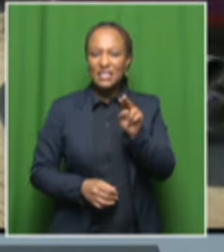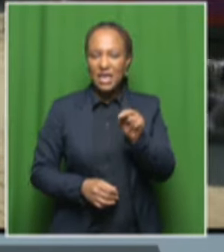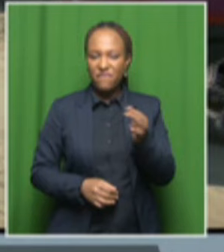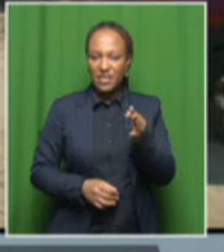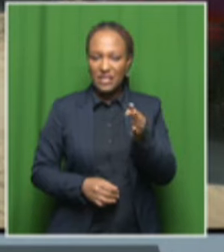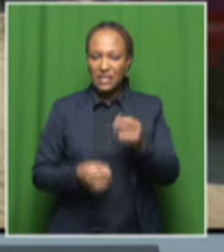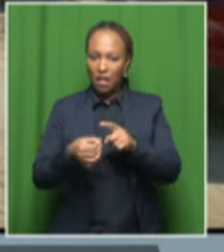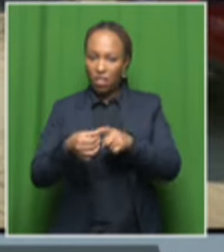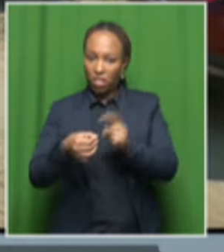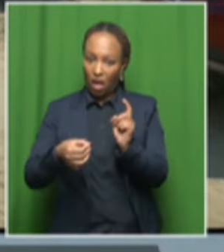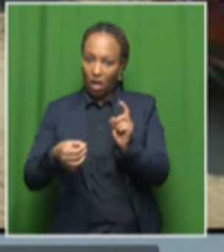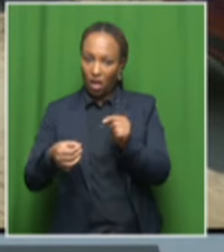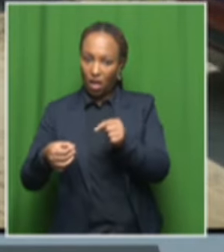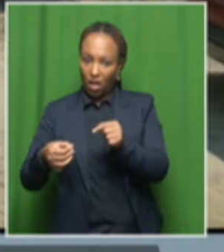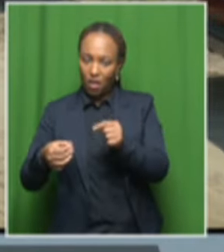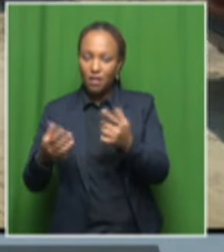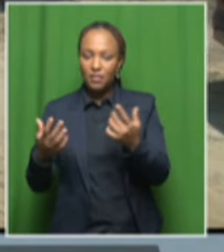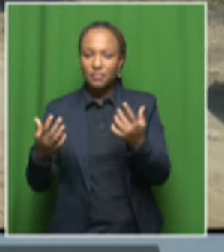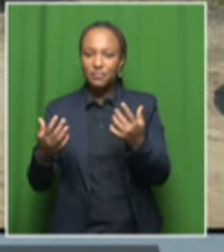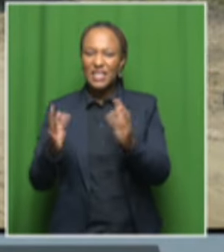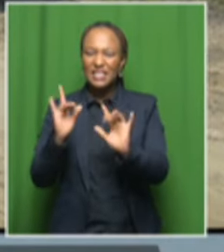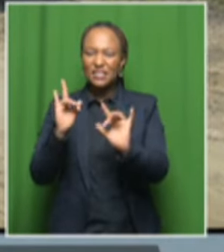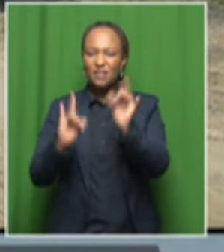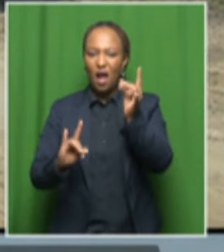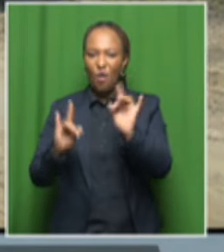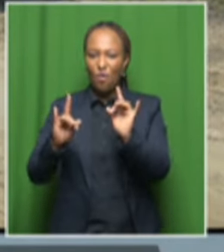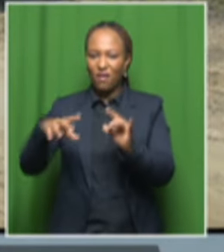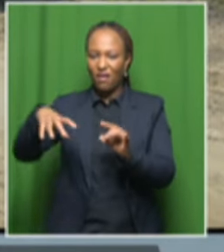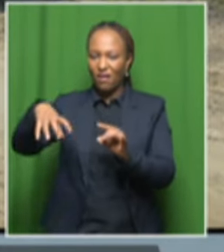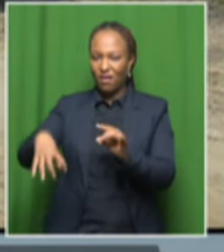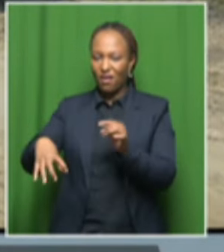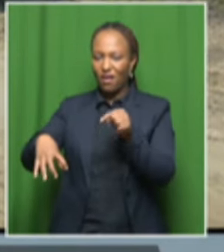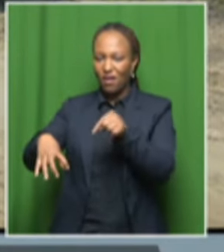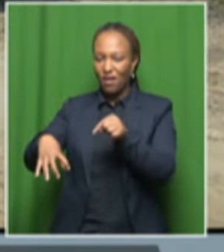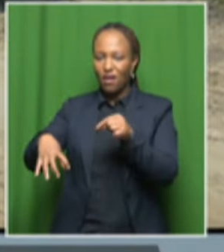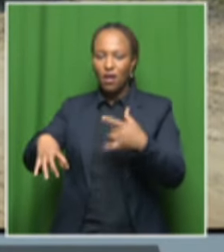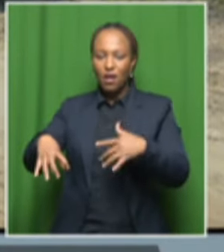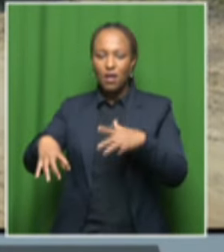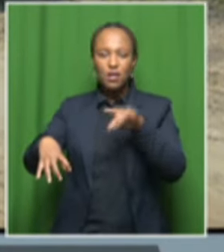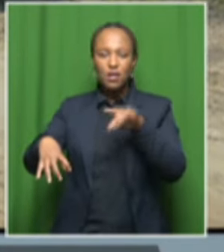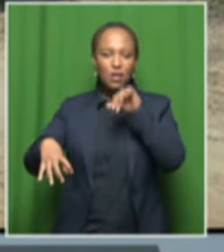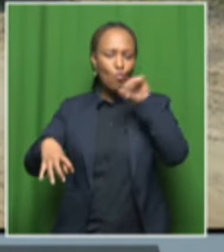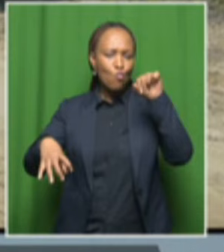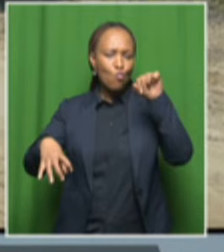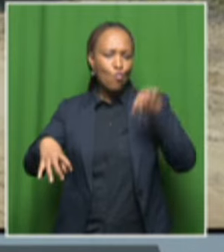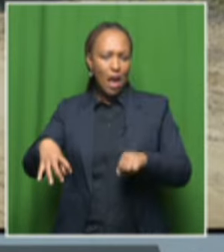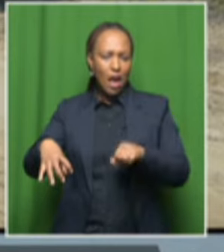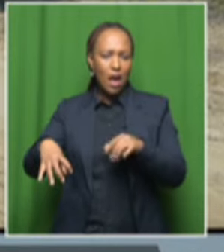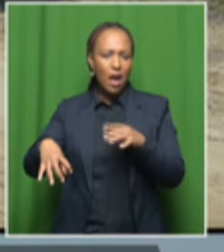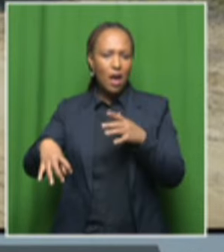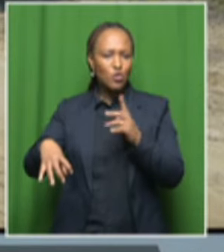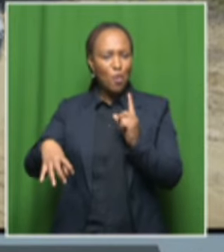But that town, Tzanin, I know that it's a town that he loved so dearly.